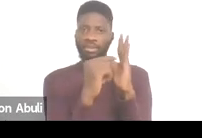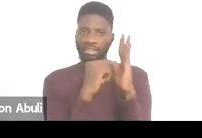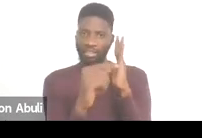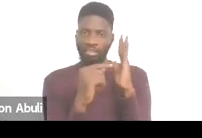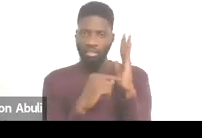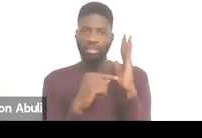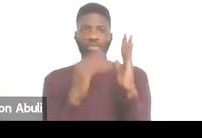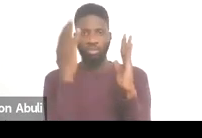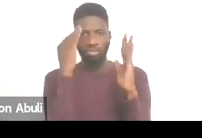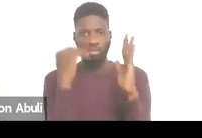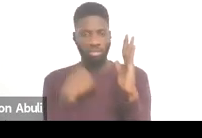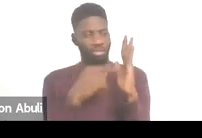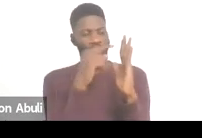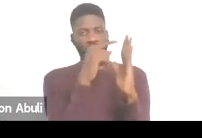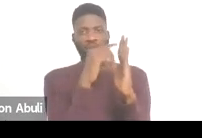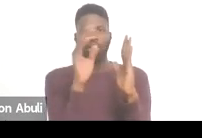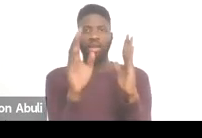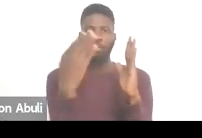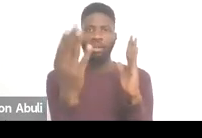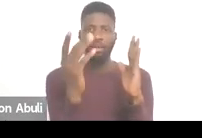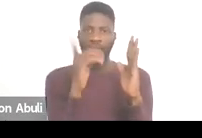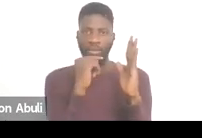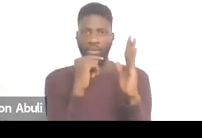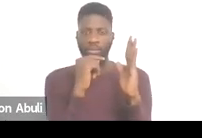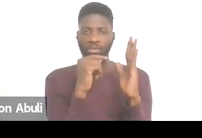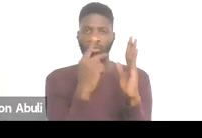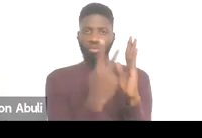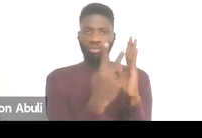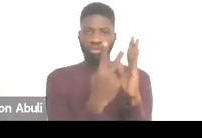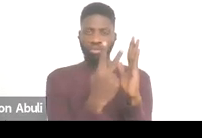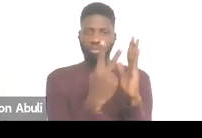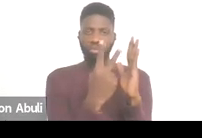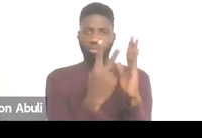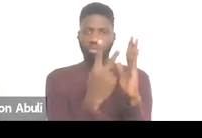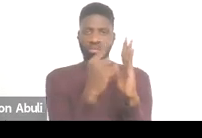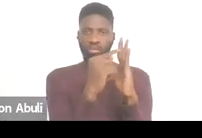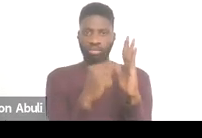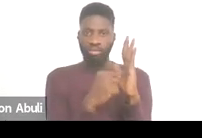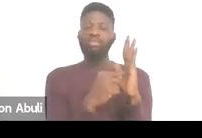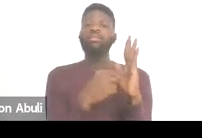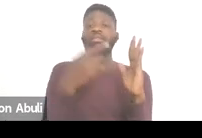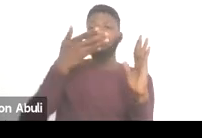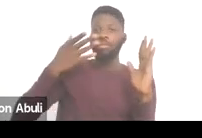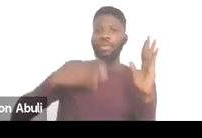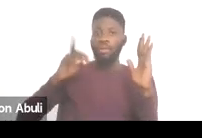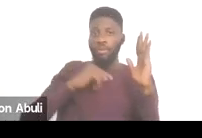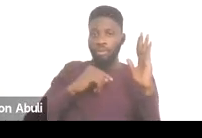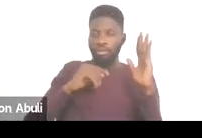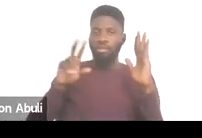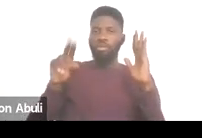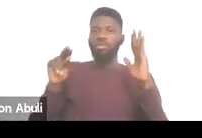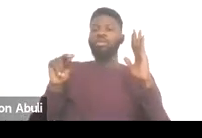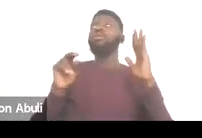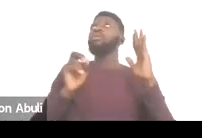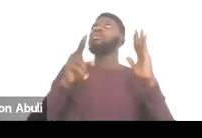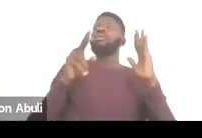of applications, I've made 2 applications in this and this, did I get any feedback for that? No. Then you